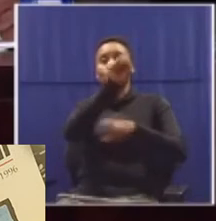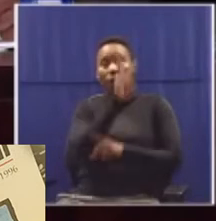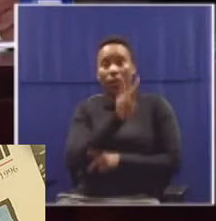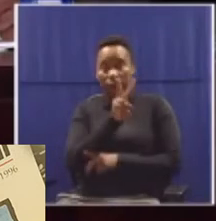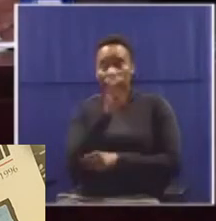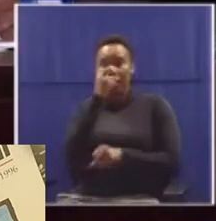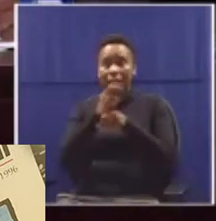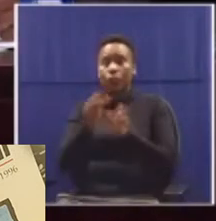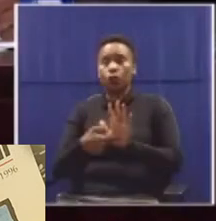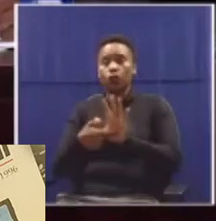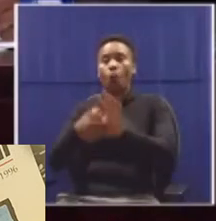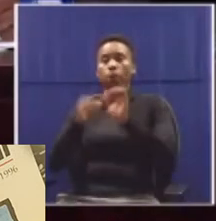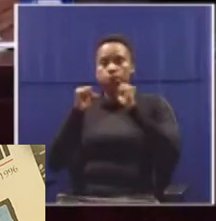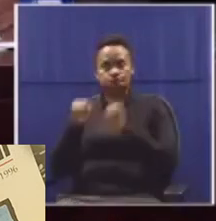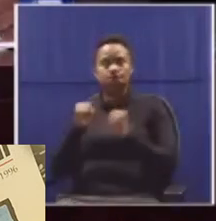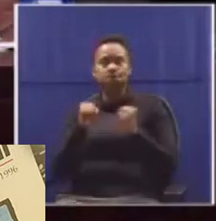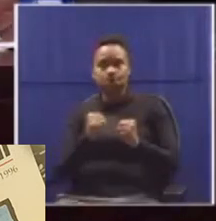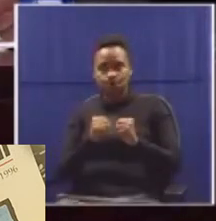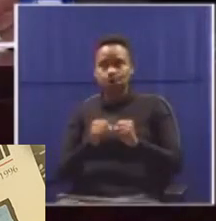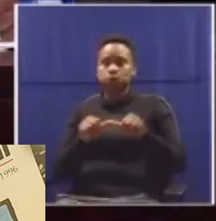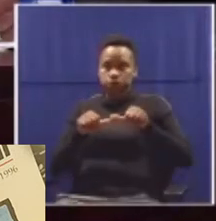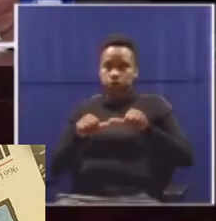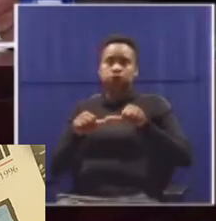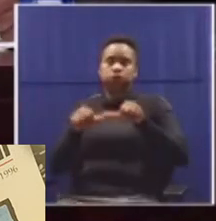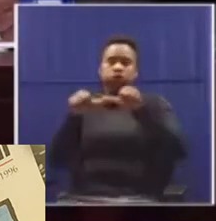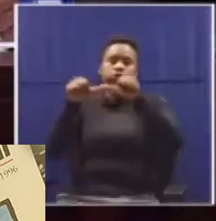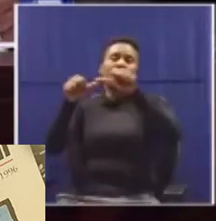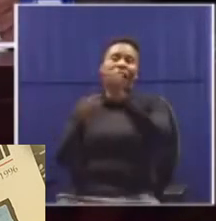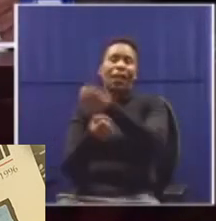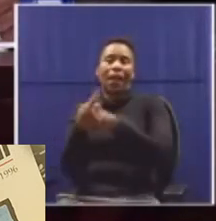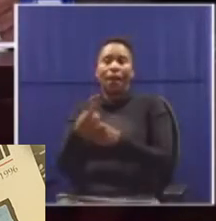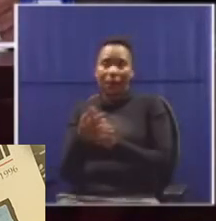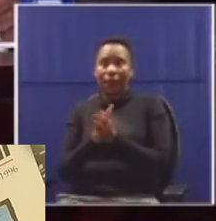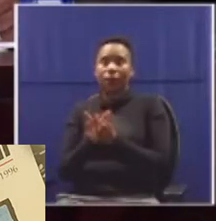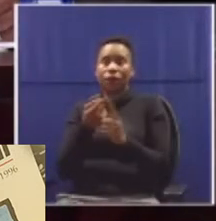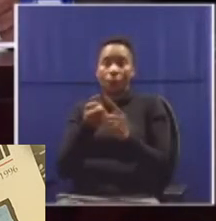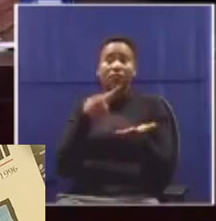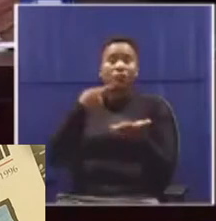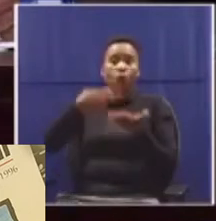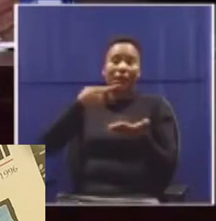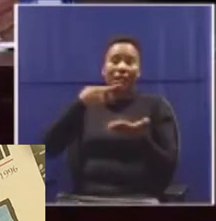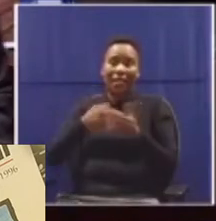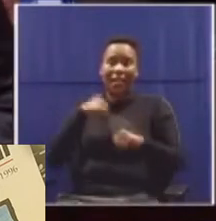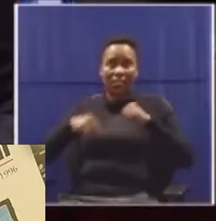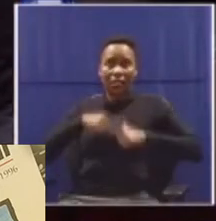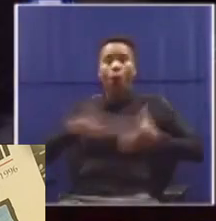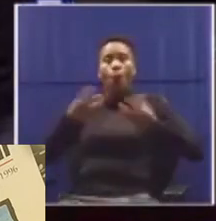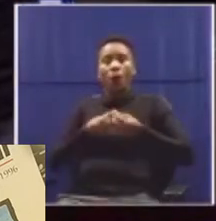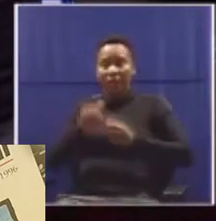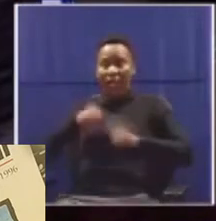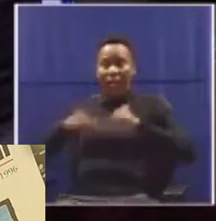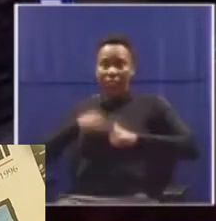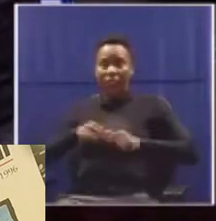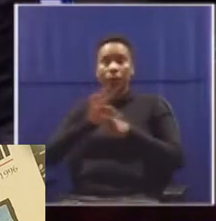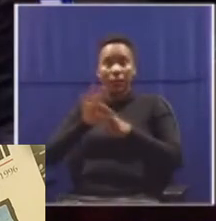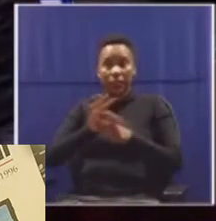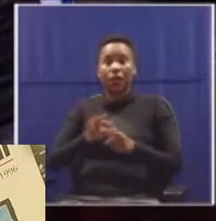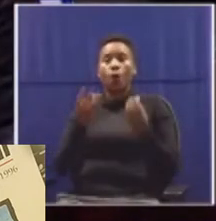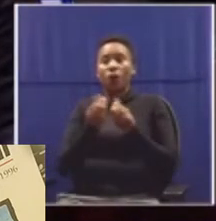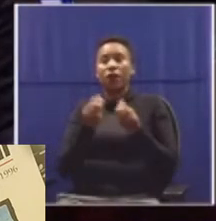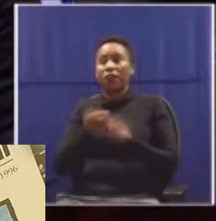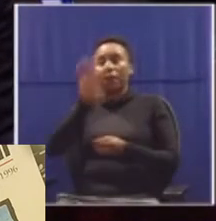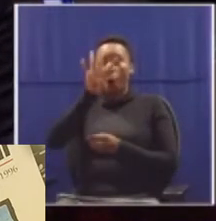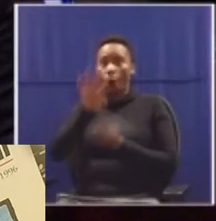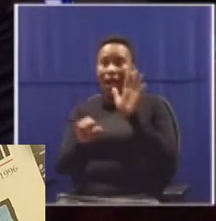need to demonstrate substantial progress in implementing recommended actions together with the action plans each of the four identified areas